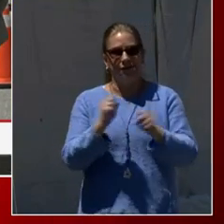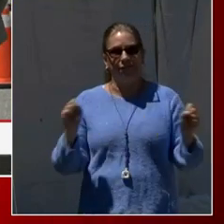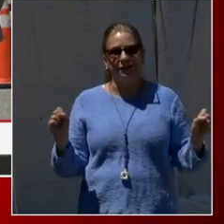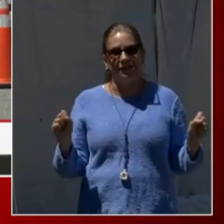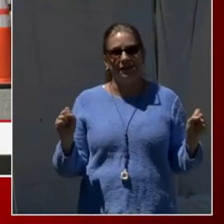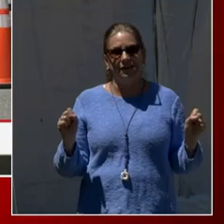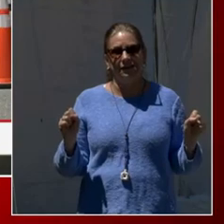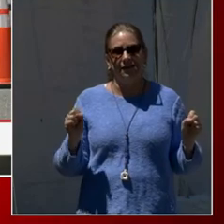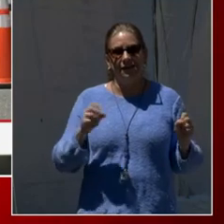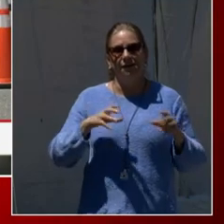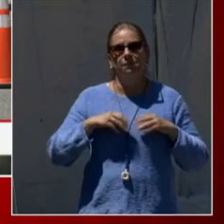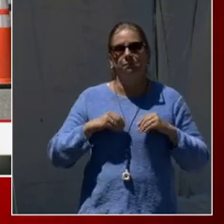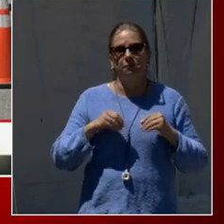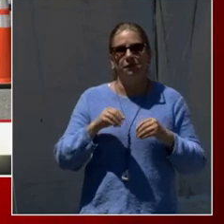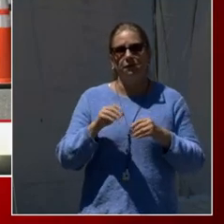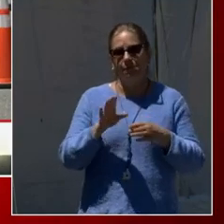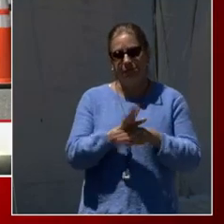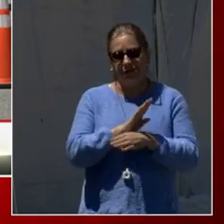than most.